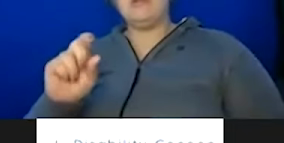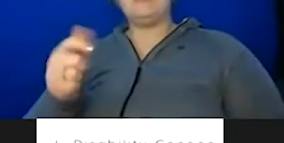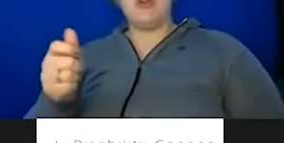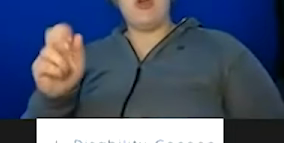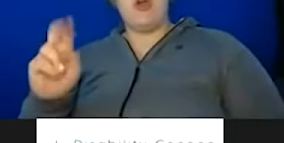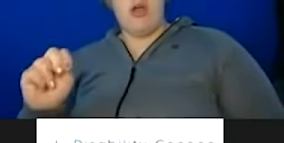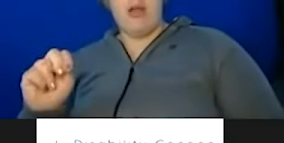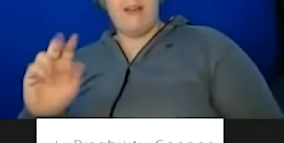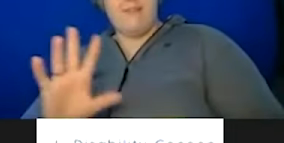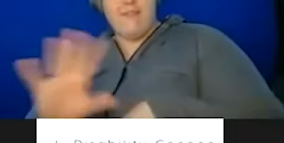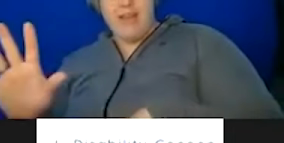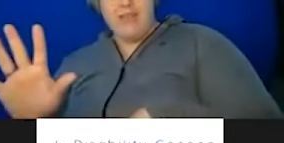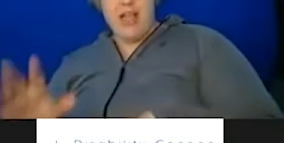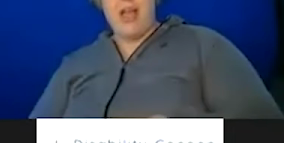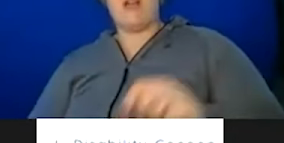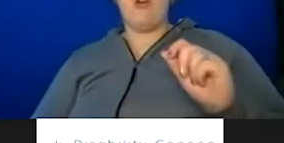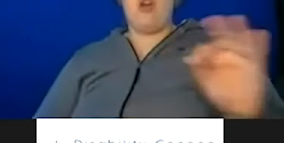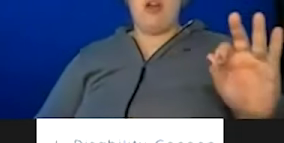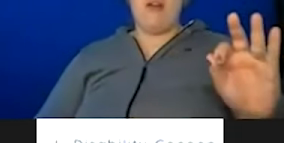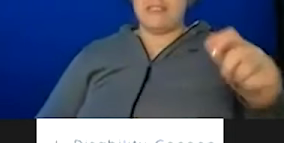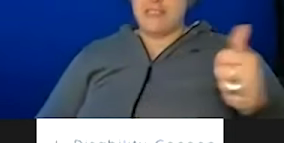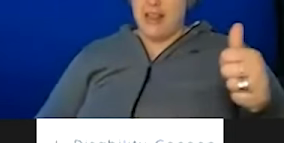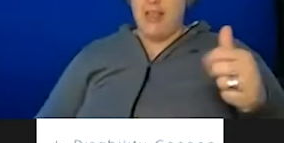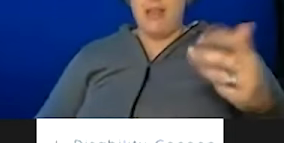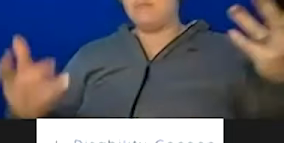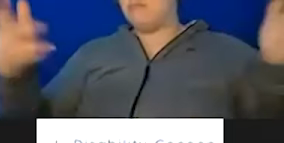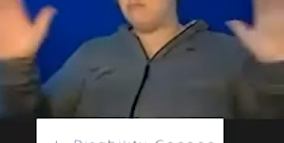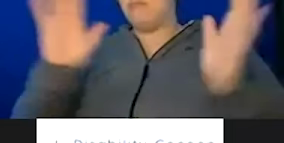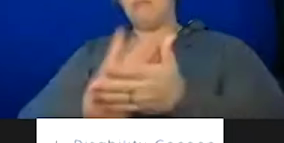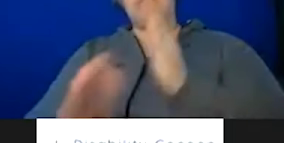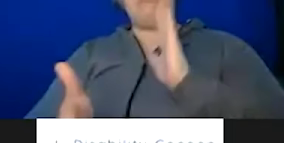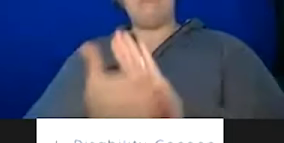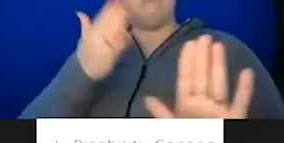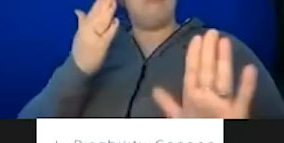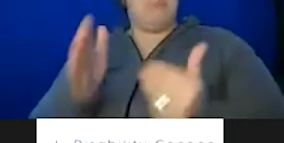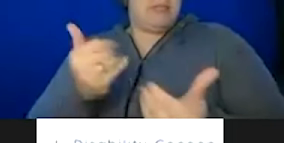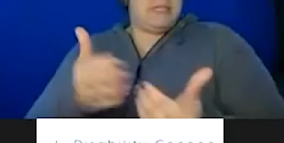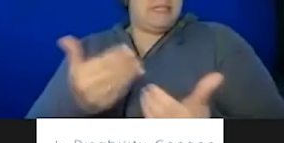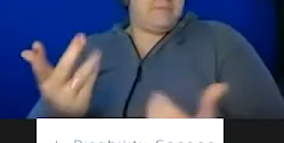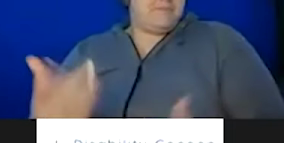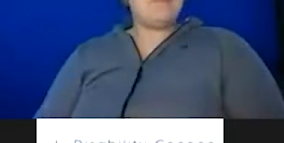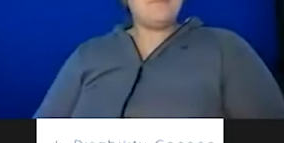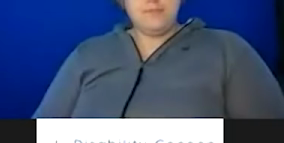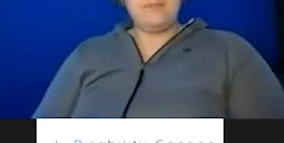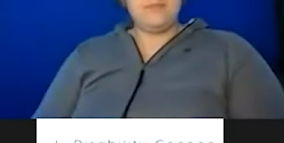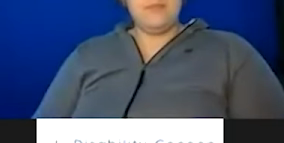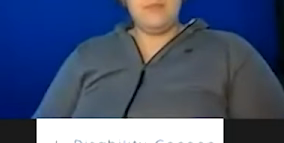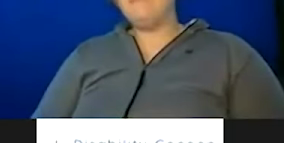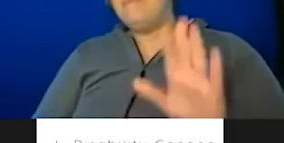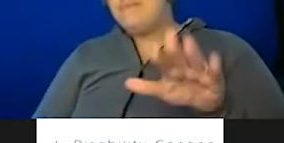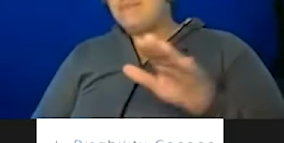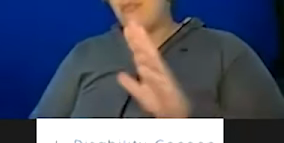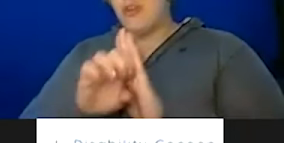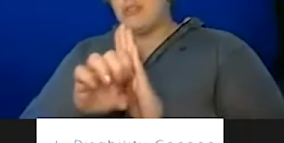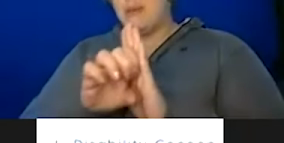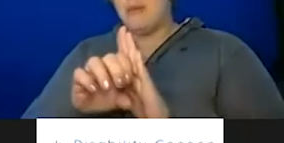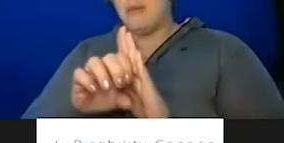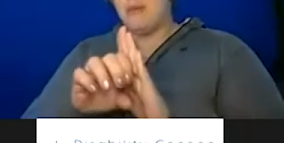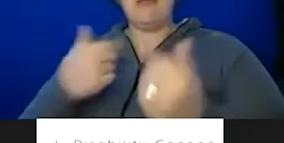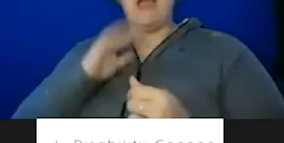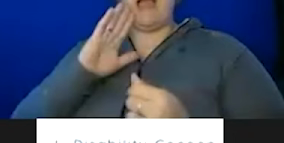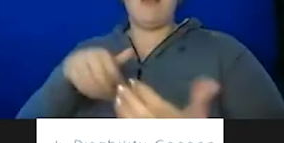at 10 o'clock at night for me automatically. I don't have to do a thing. Now, let's say, for example, that I get home at 4. I get